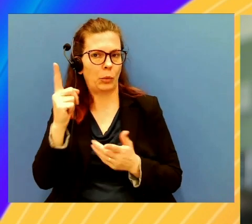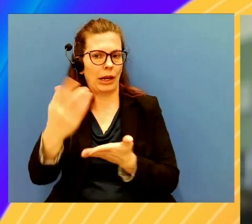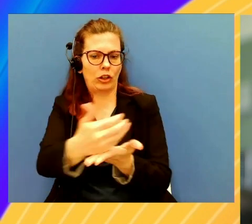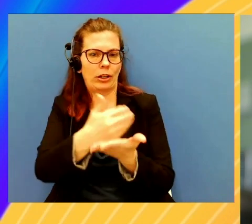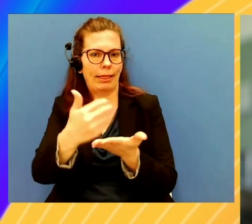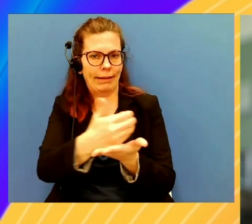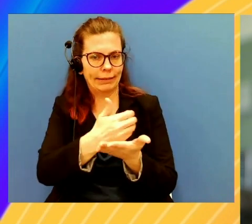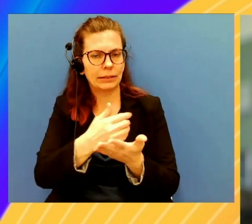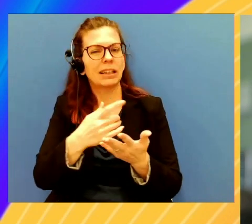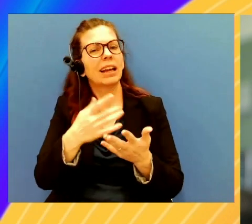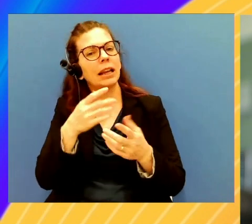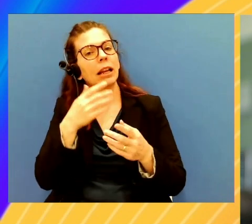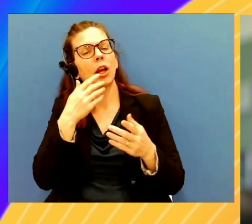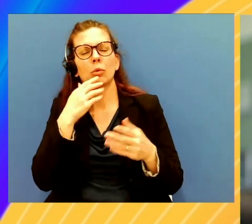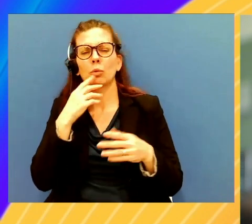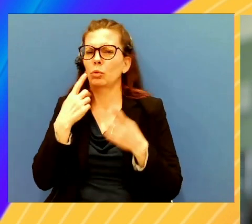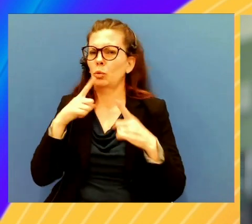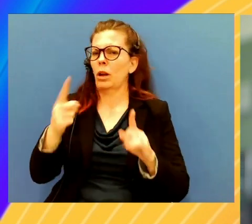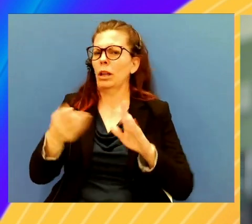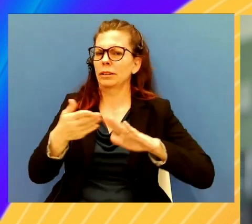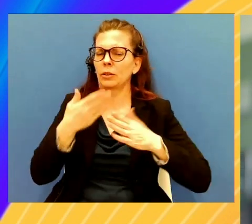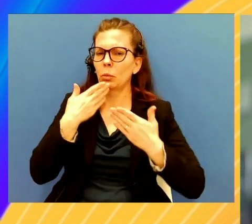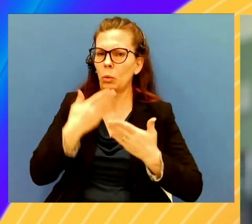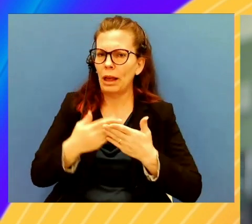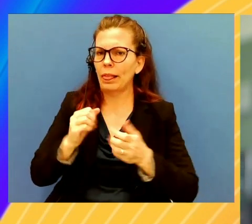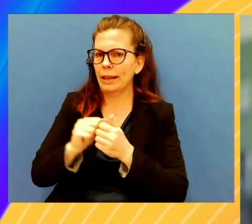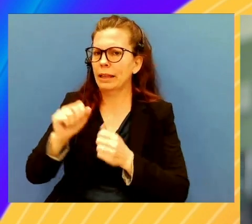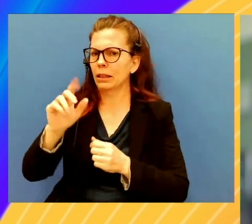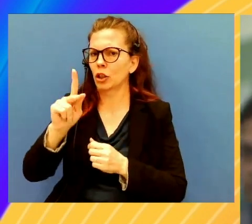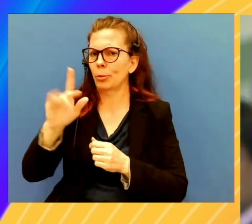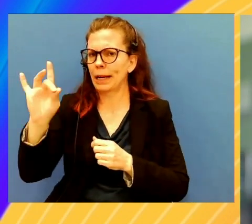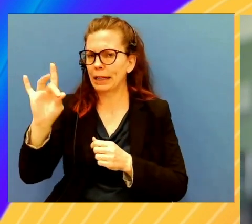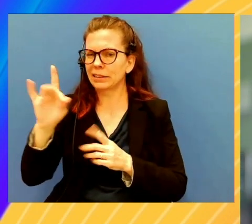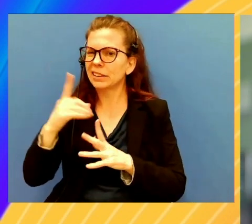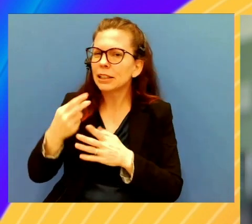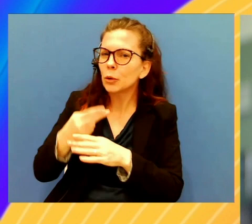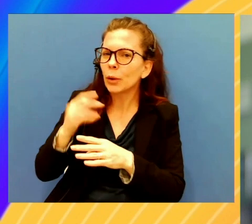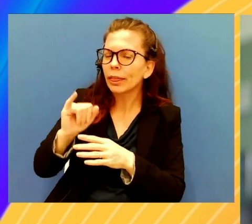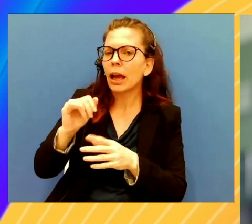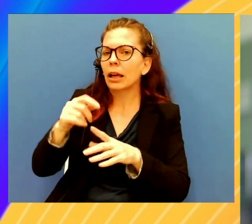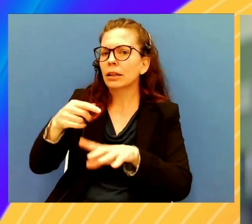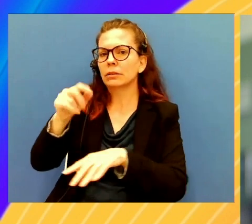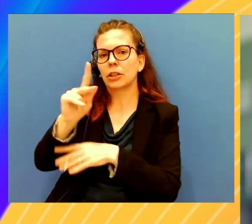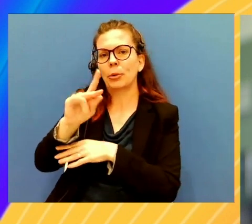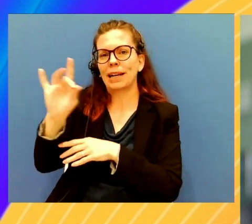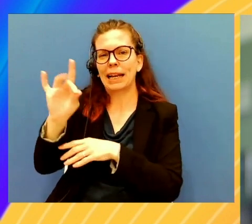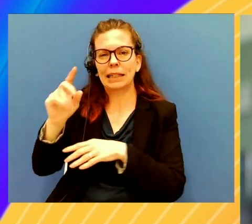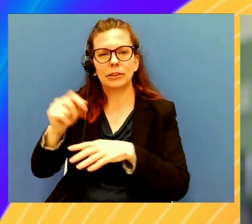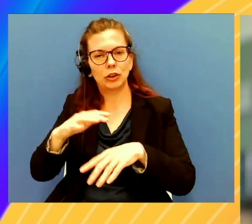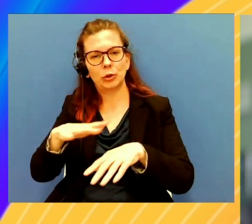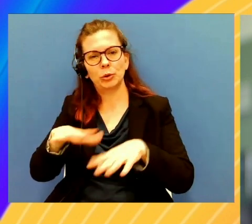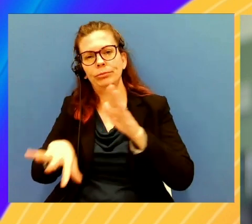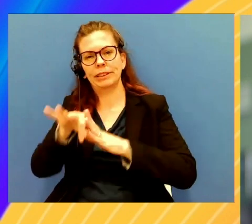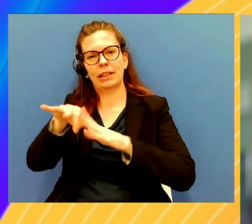works really well in Kubernetes environments because it uses Kubernetes Service Discovery APIs to discover targets, to go scrape